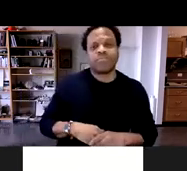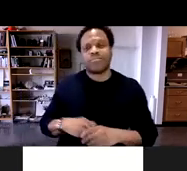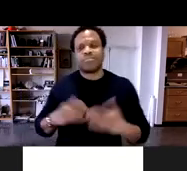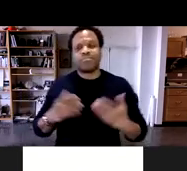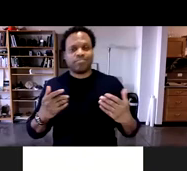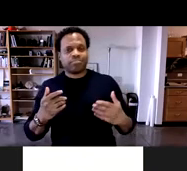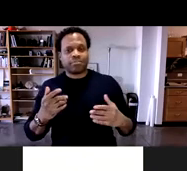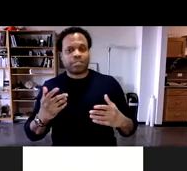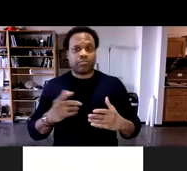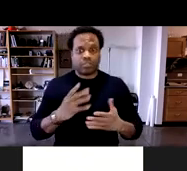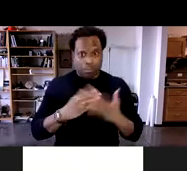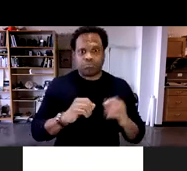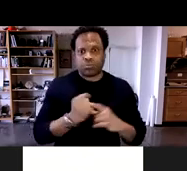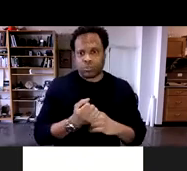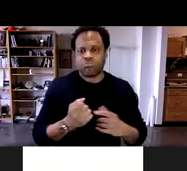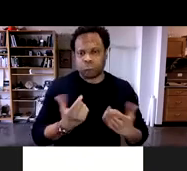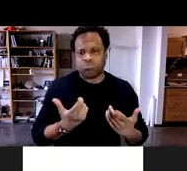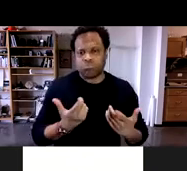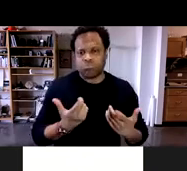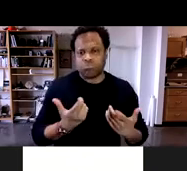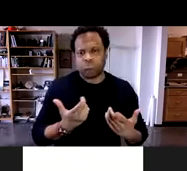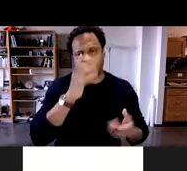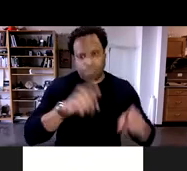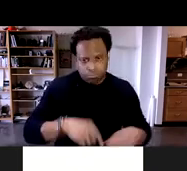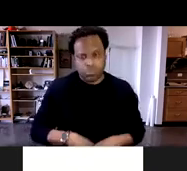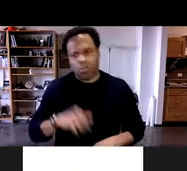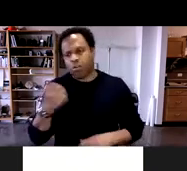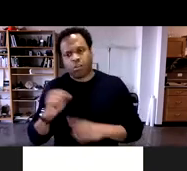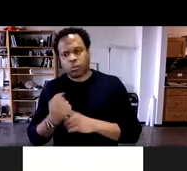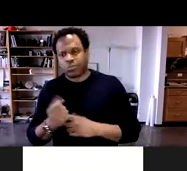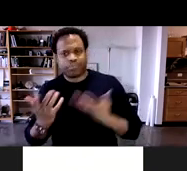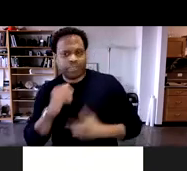You can have in-person live interpreters.